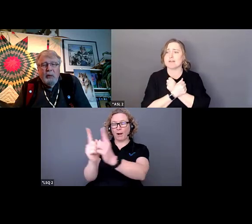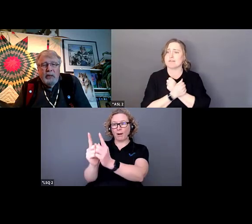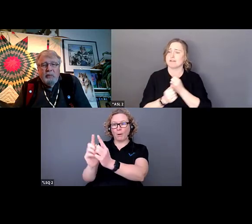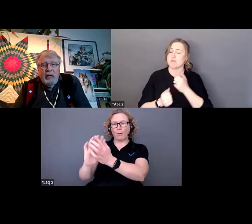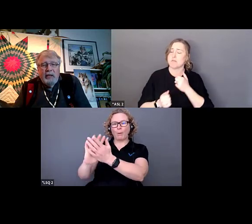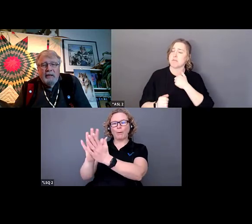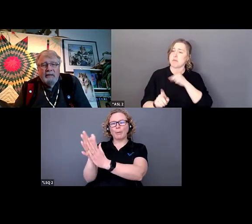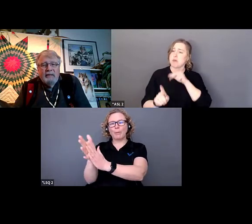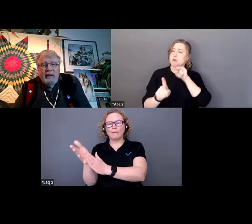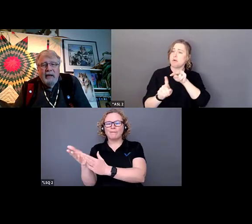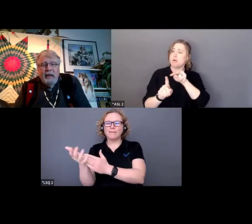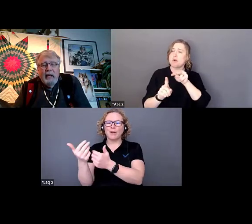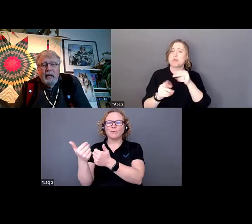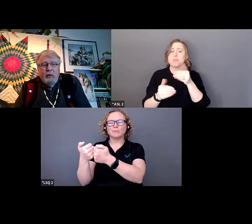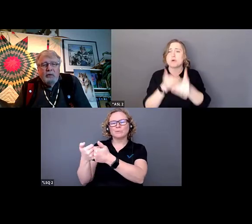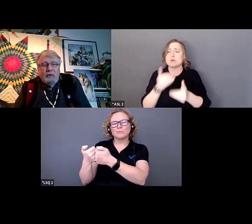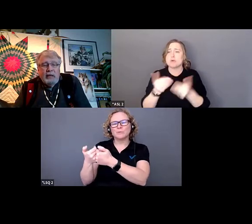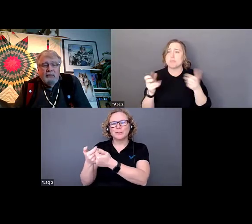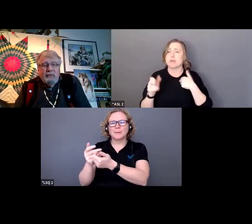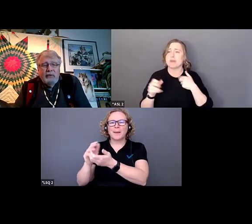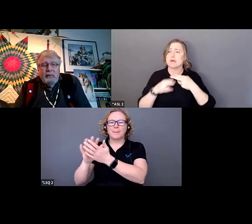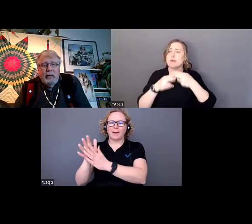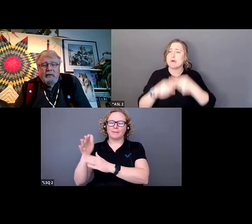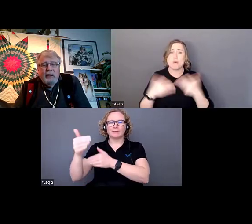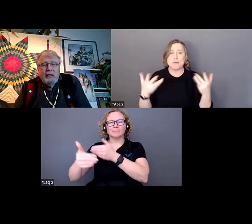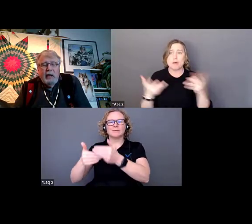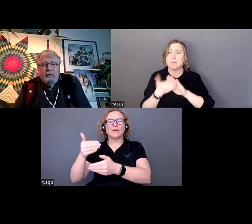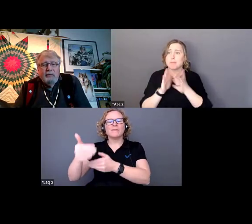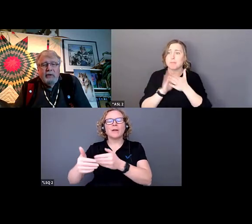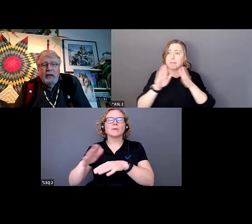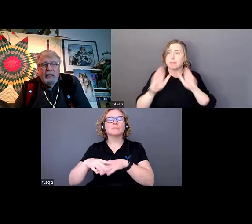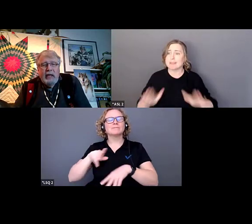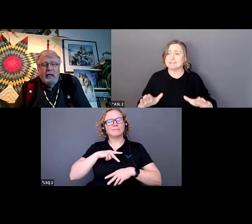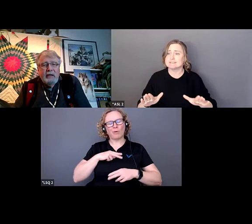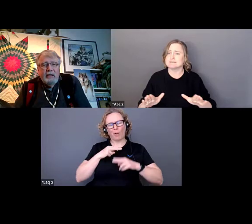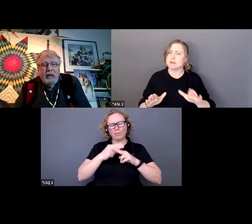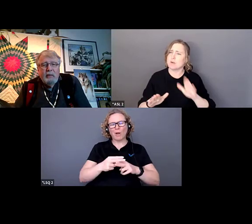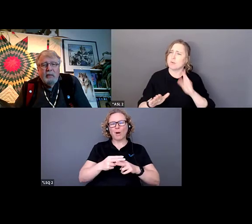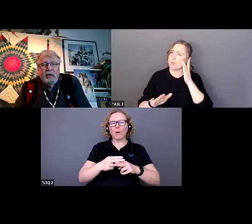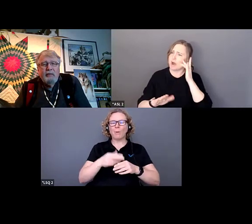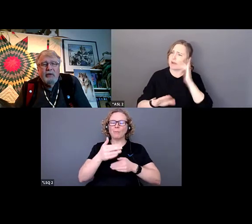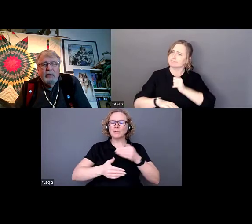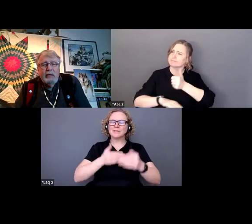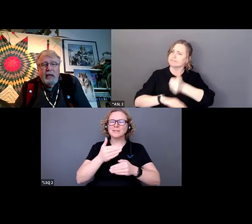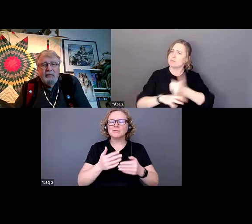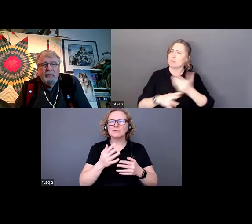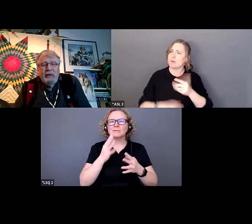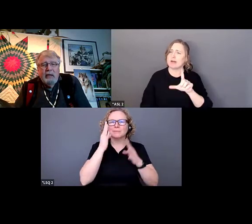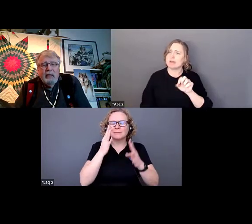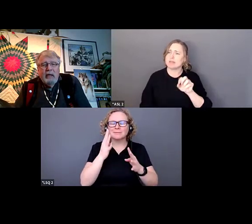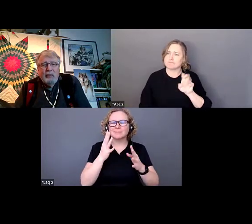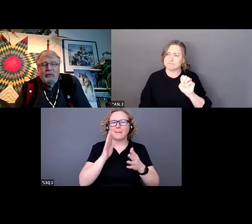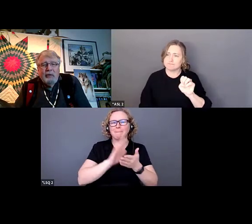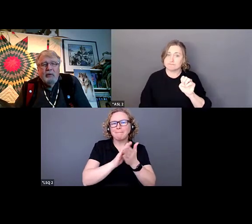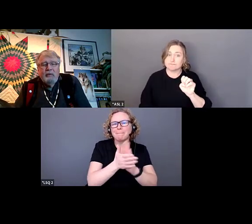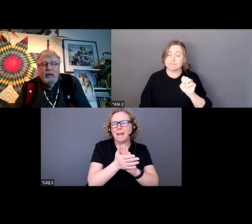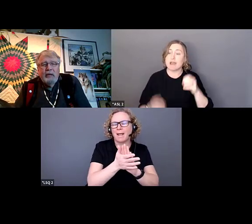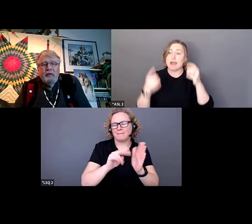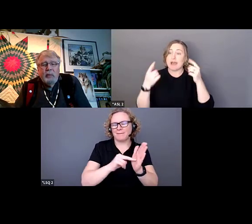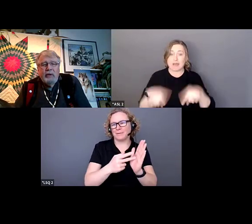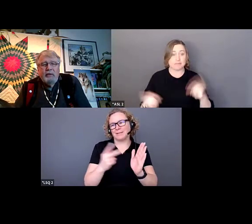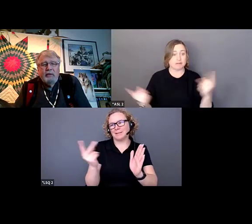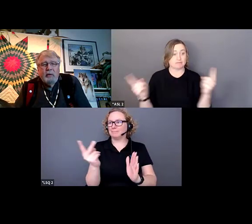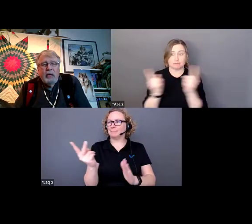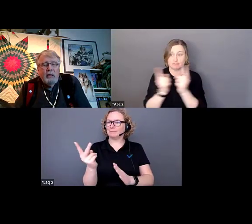would call peacemaking, which was love, based on love. And then I was gifted with life as a result of